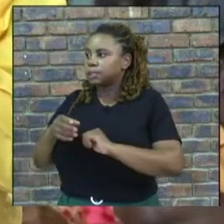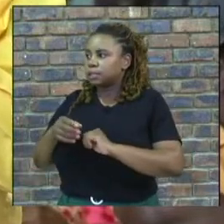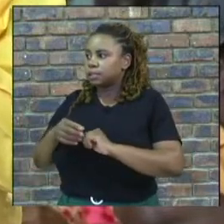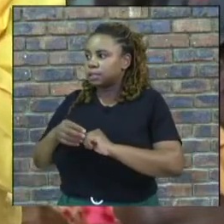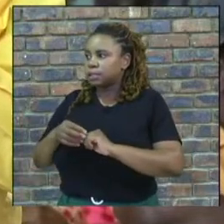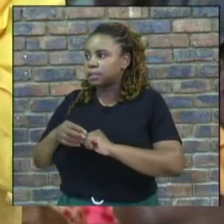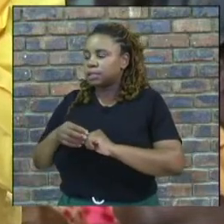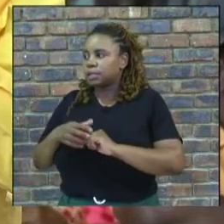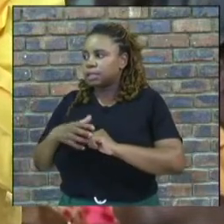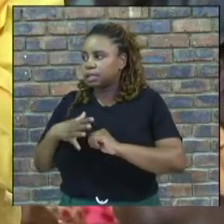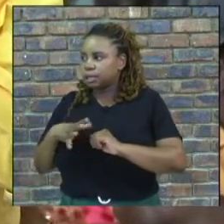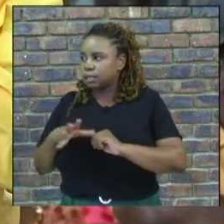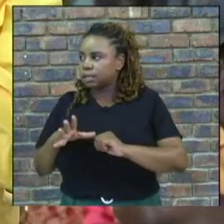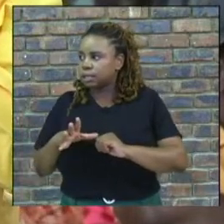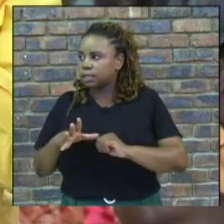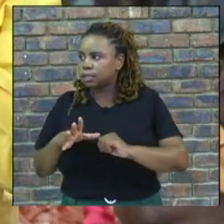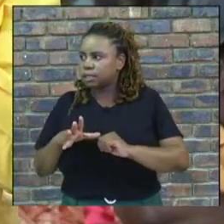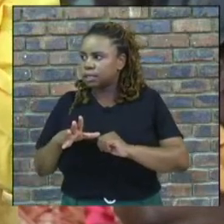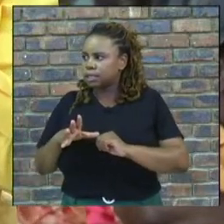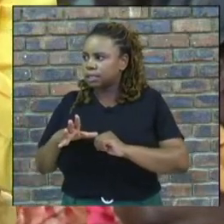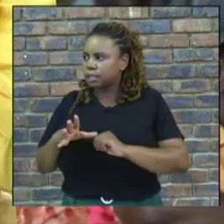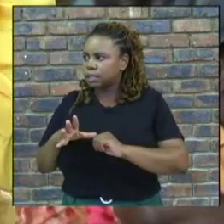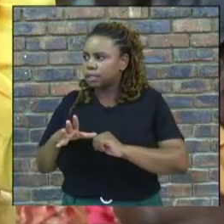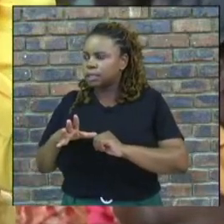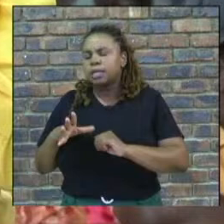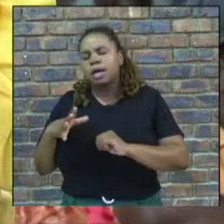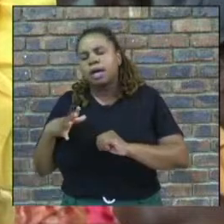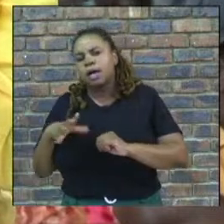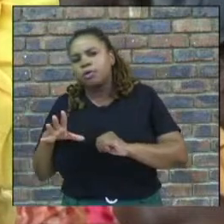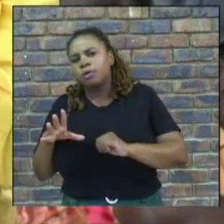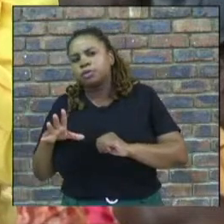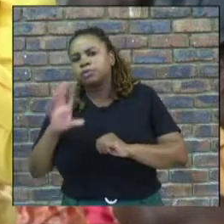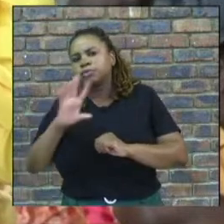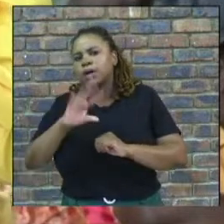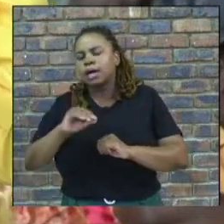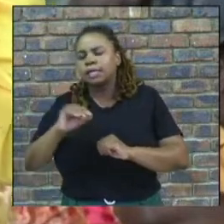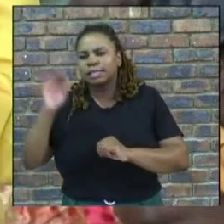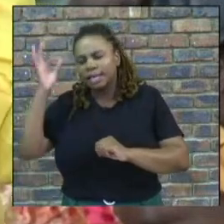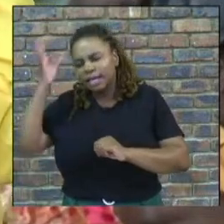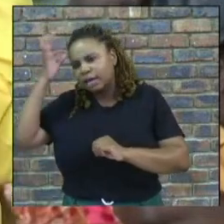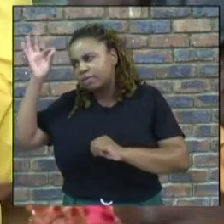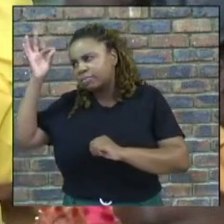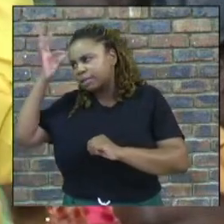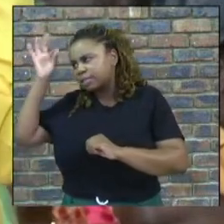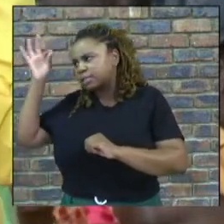Ngithanda ukuthi ku government nginovalo.